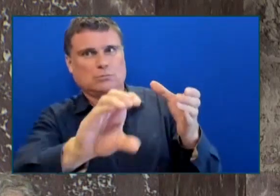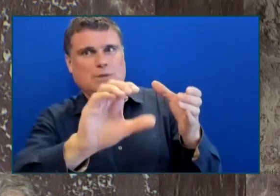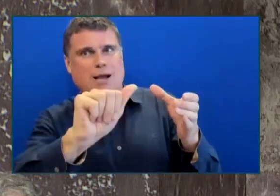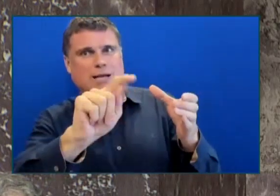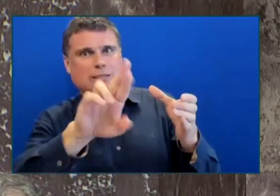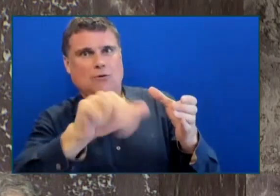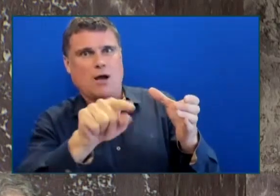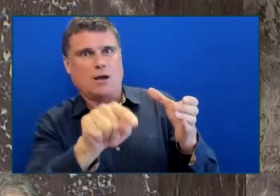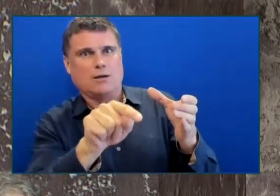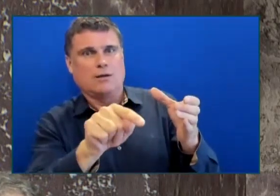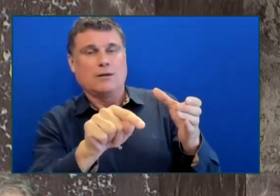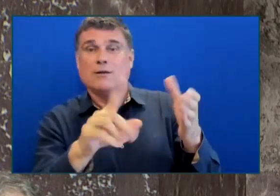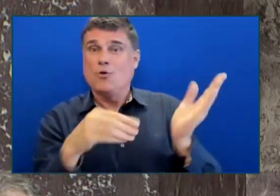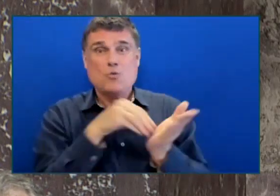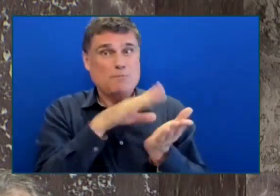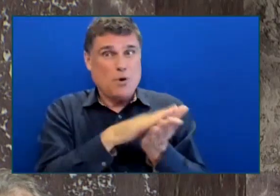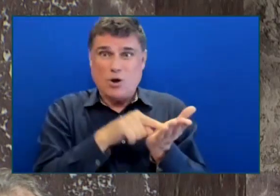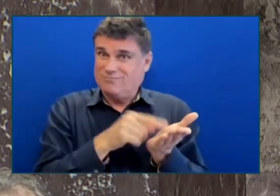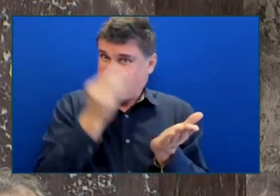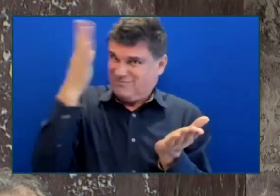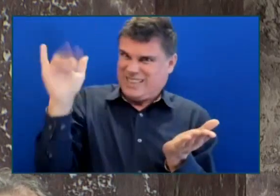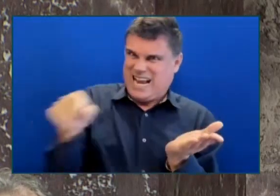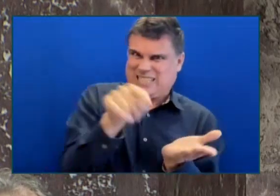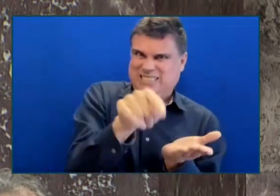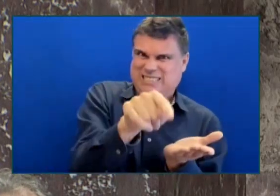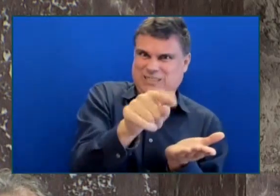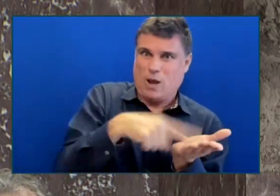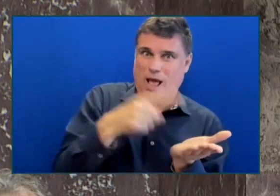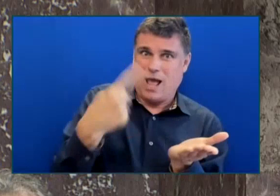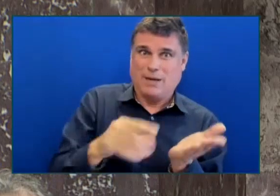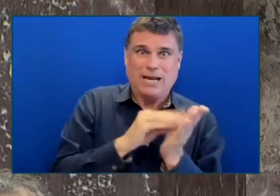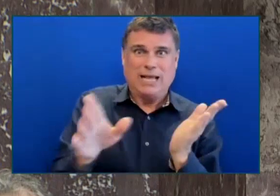the Members,